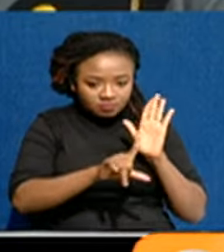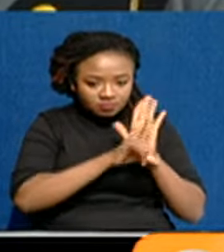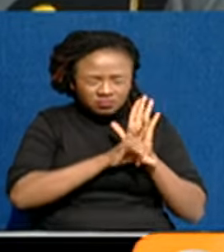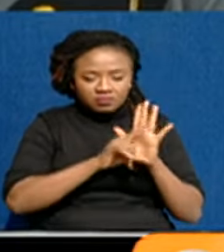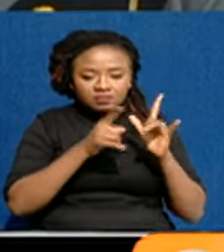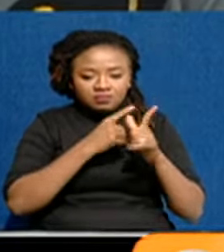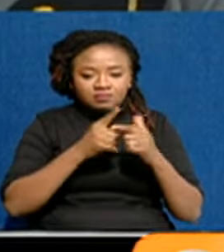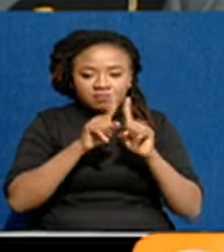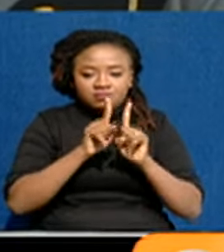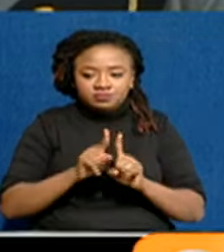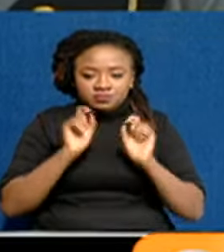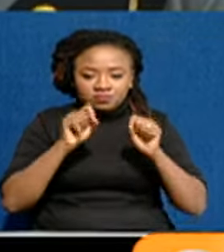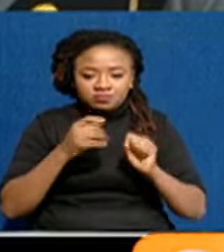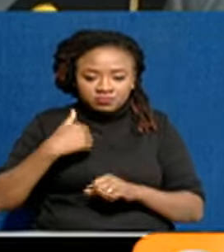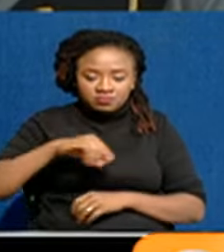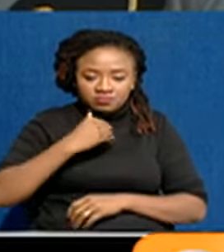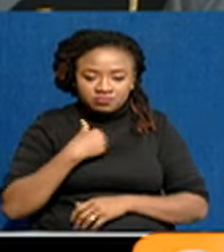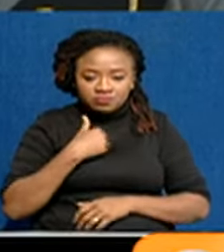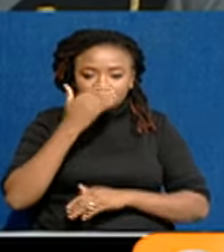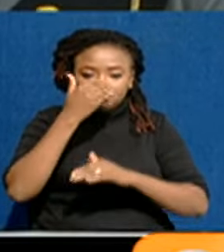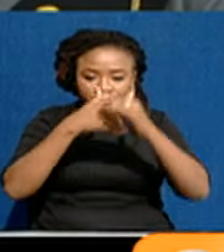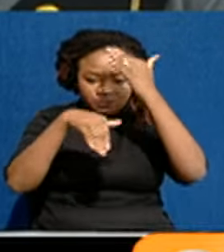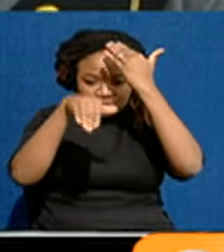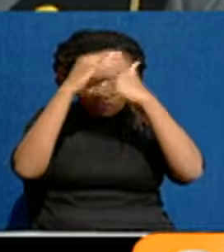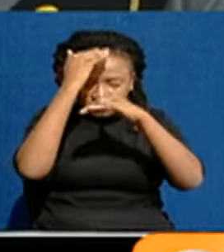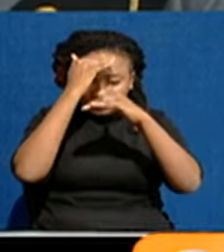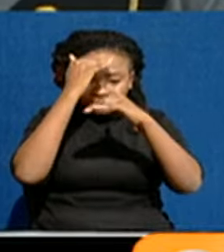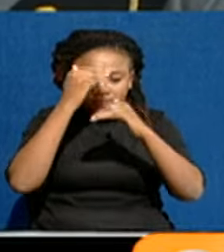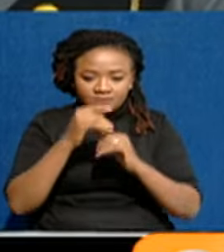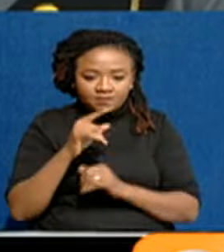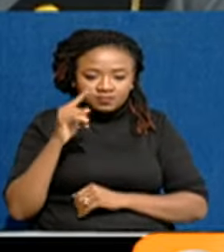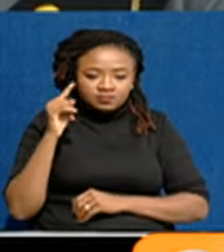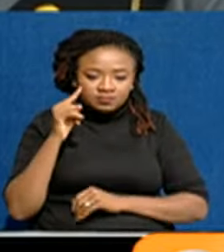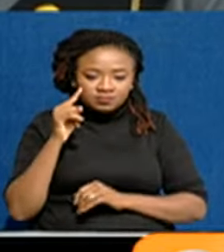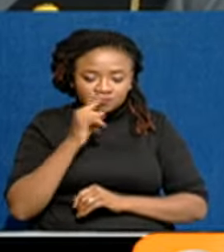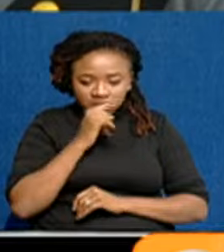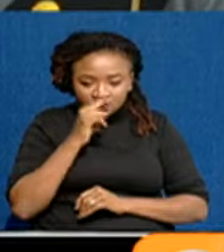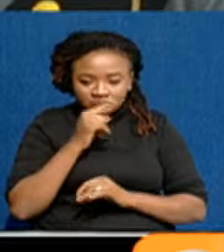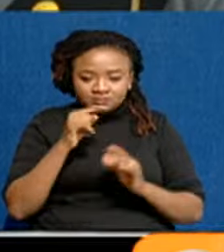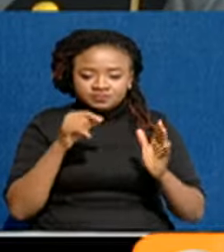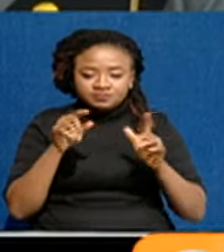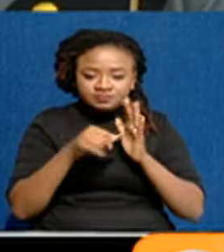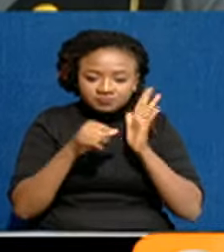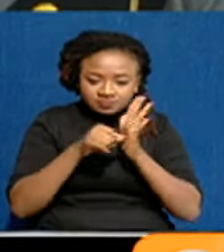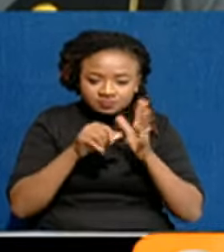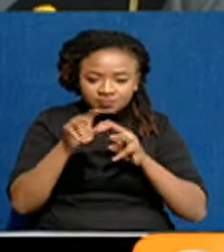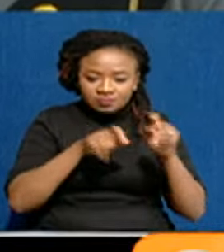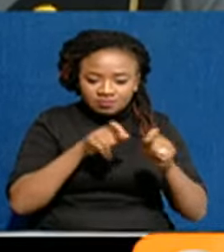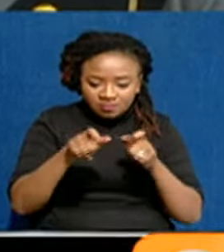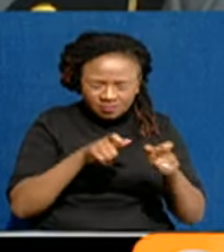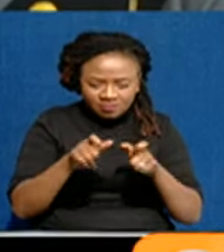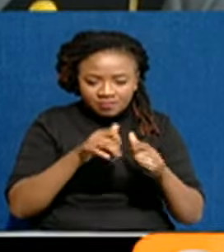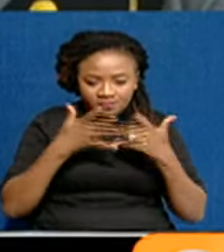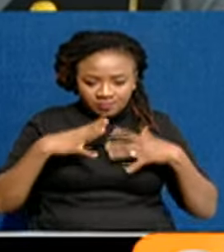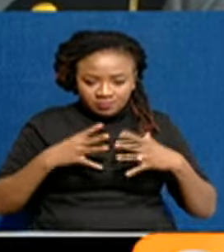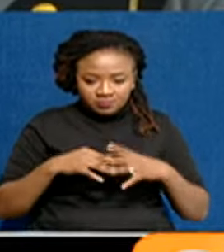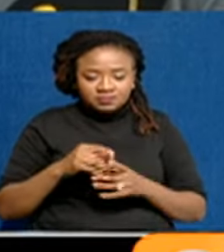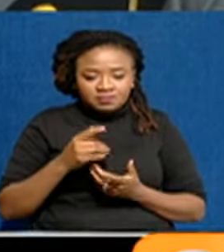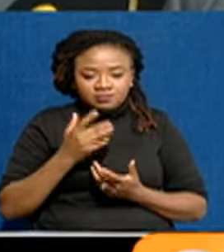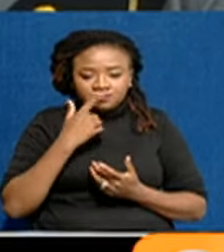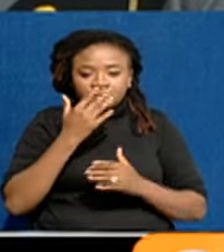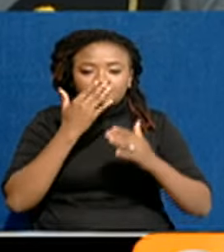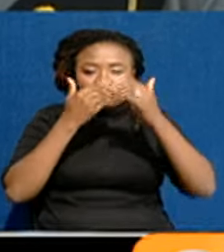have professional disaster professionals, joining government, so that then we are more adaptive to this, because we just